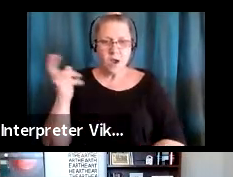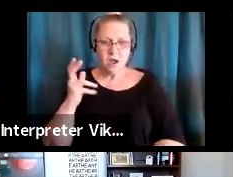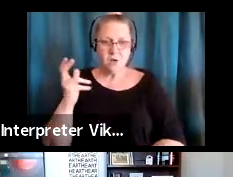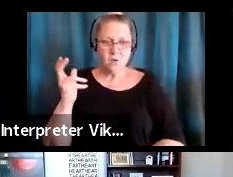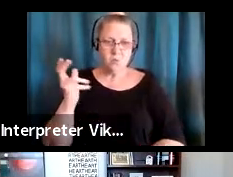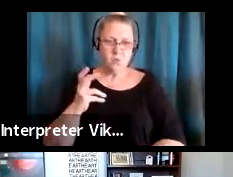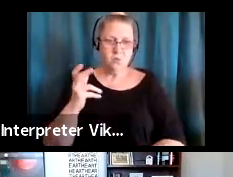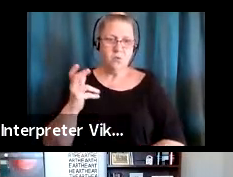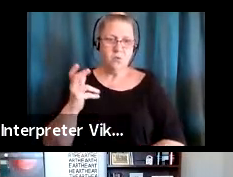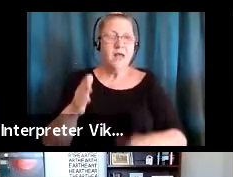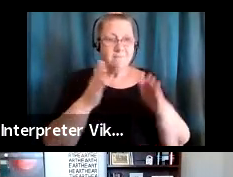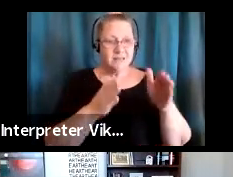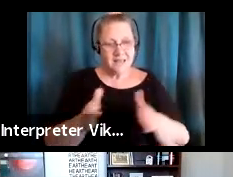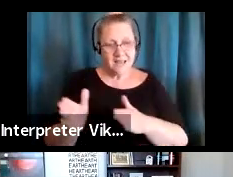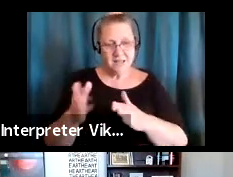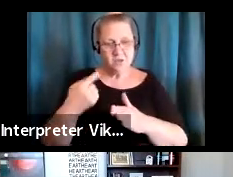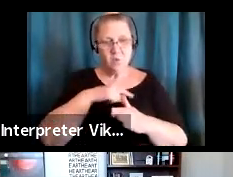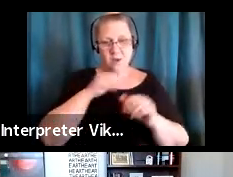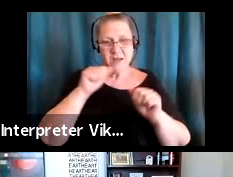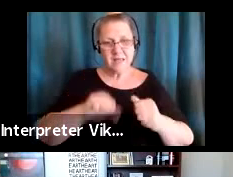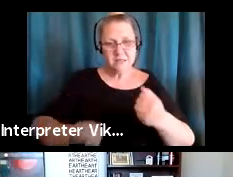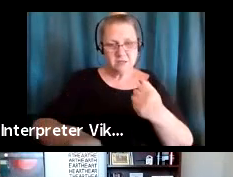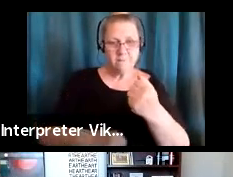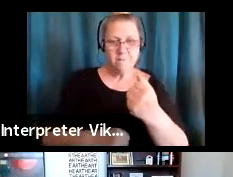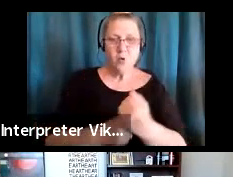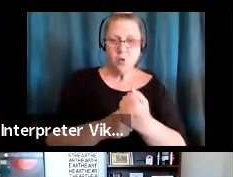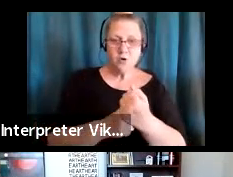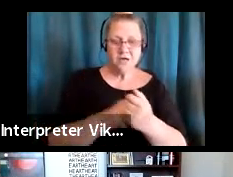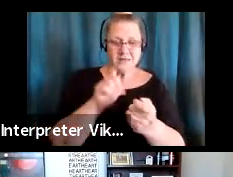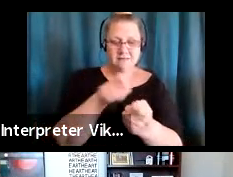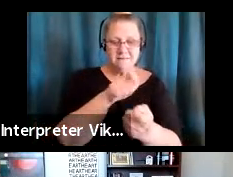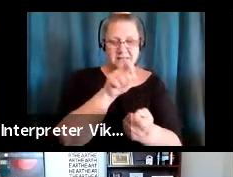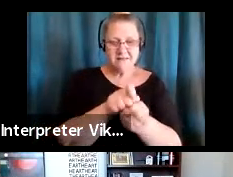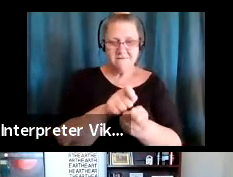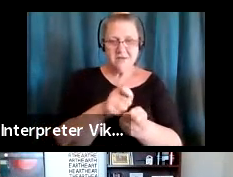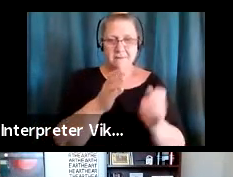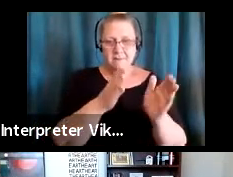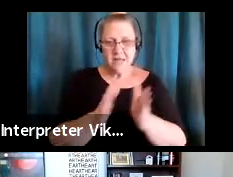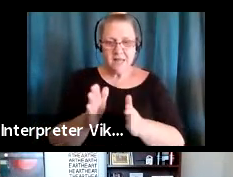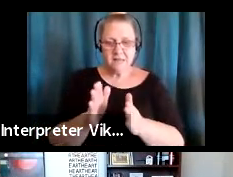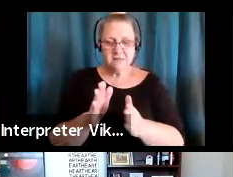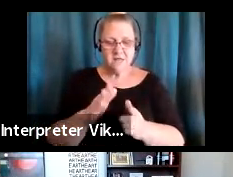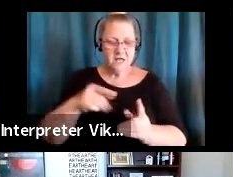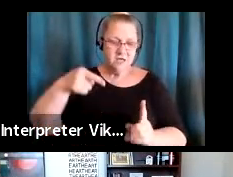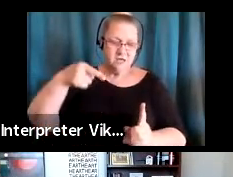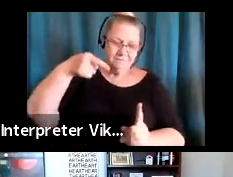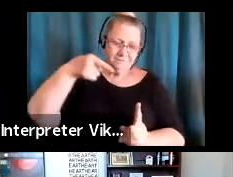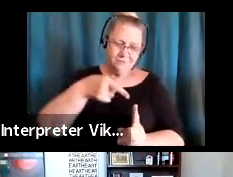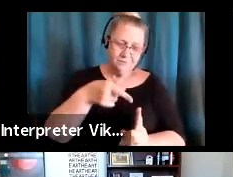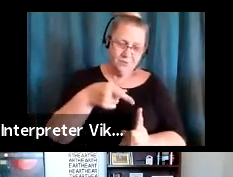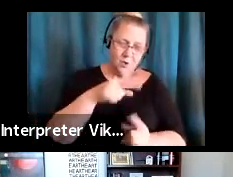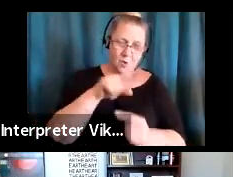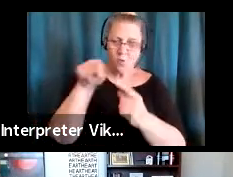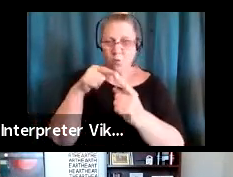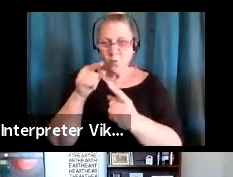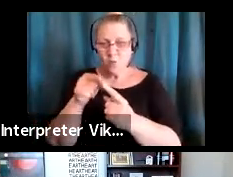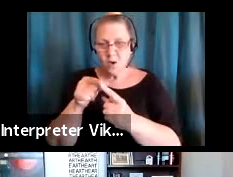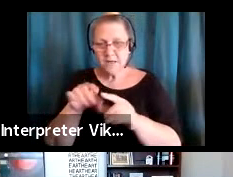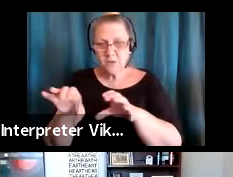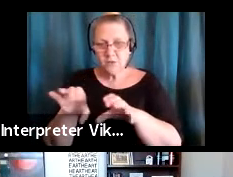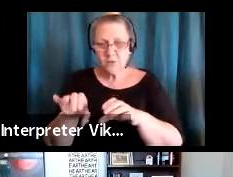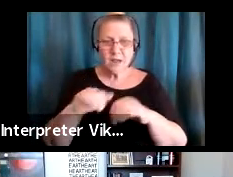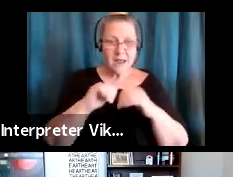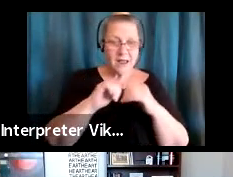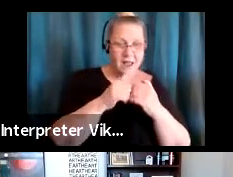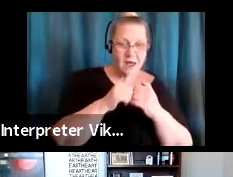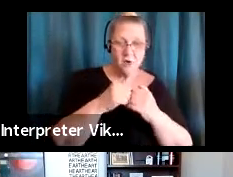plans that we could support that specifically talk about targeted strategies, when they need to be done, how they're going to be done, and who